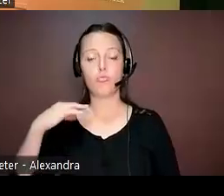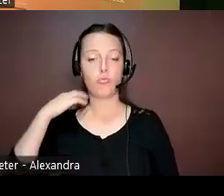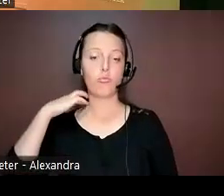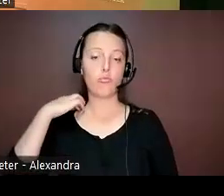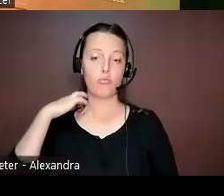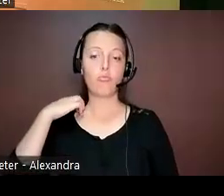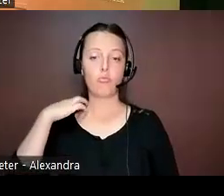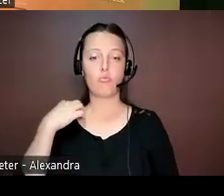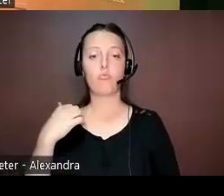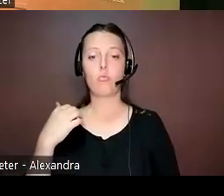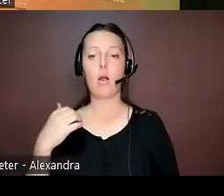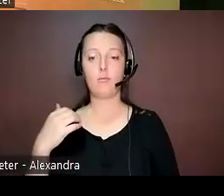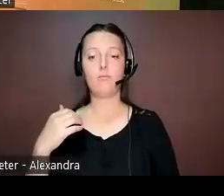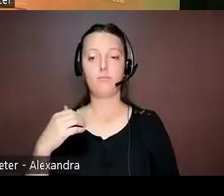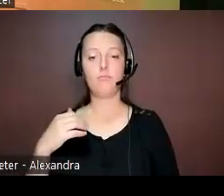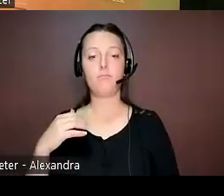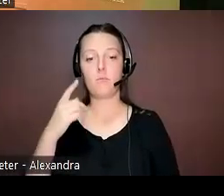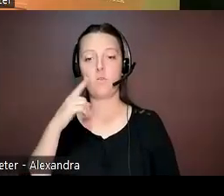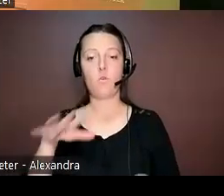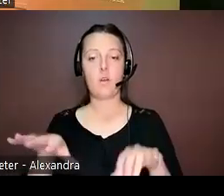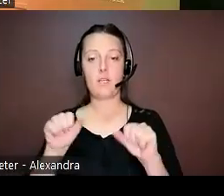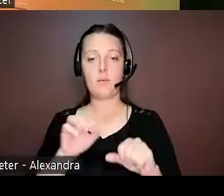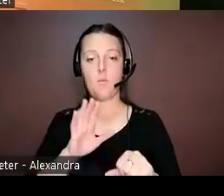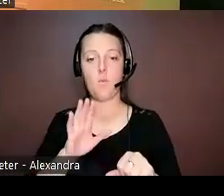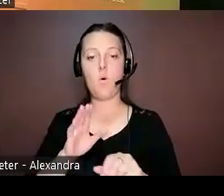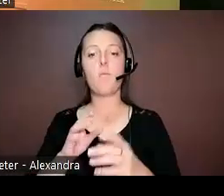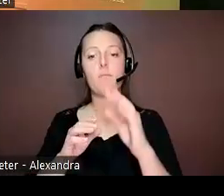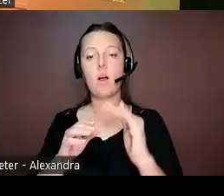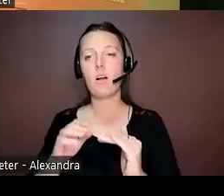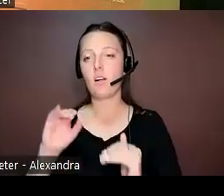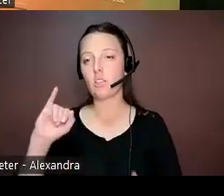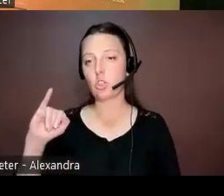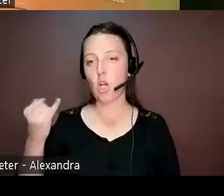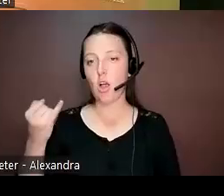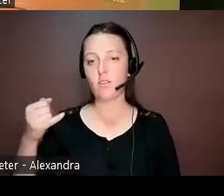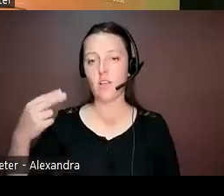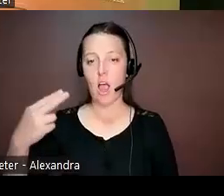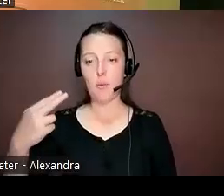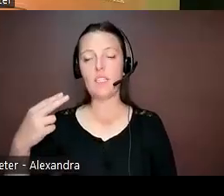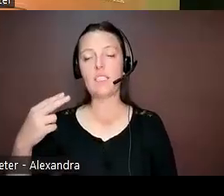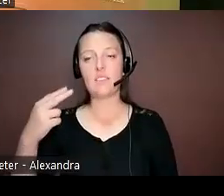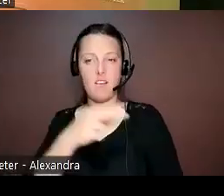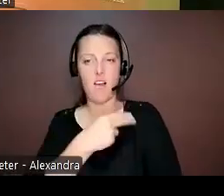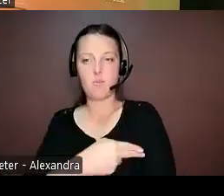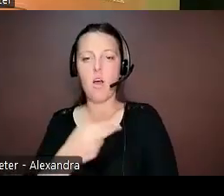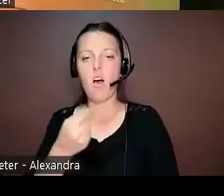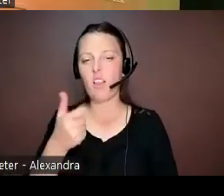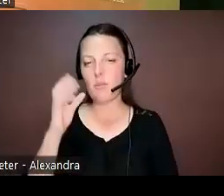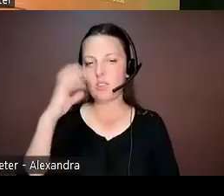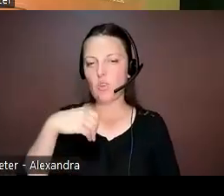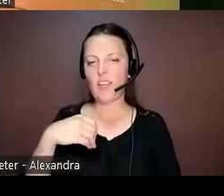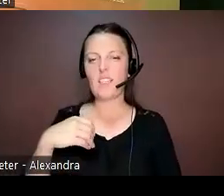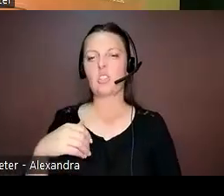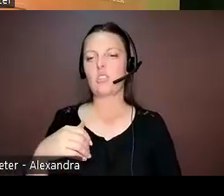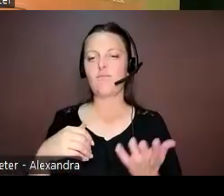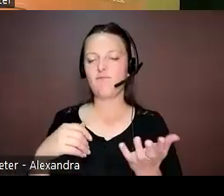Johns Hopkins Hospital is a bit strange in that sense that there was this tradition that nobody took ABPN board for psychiatry at